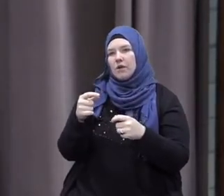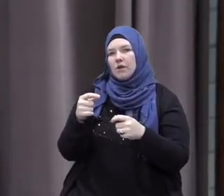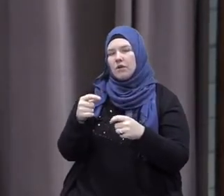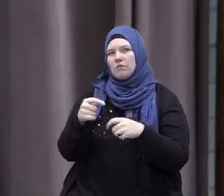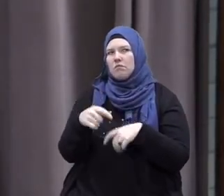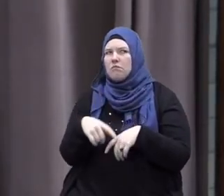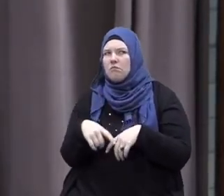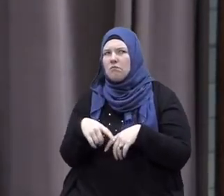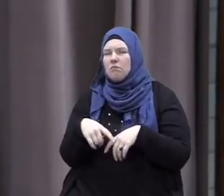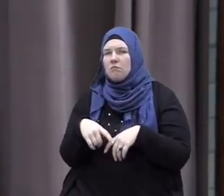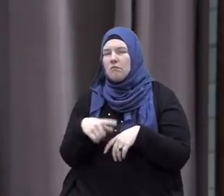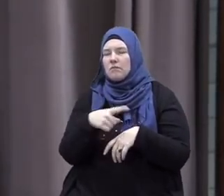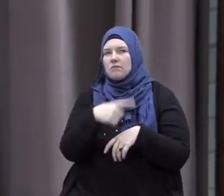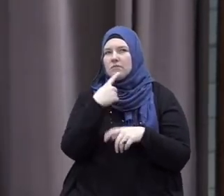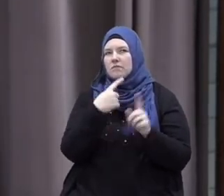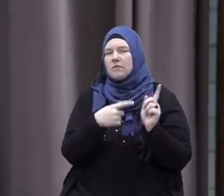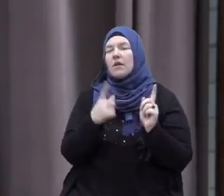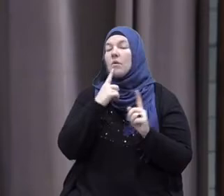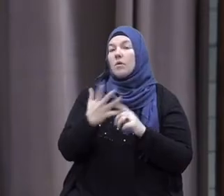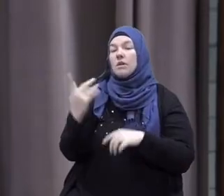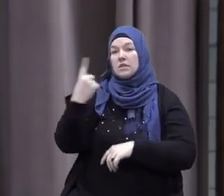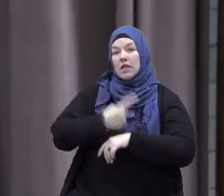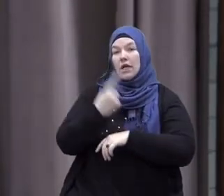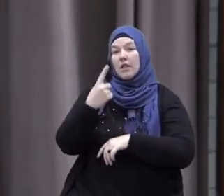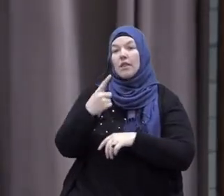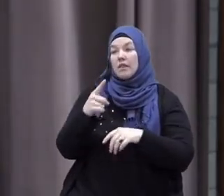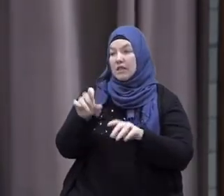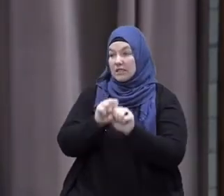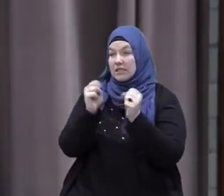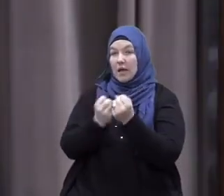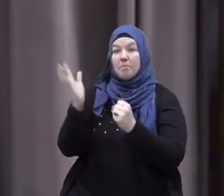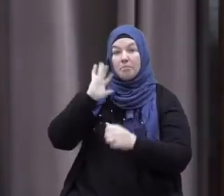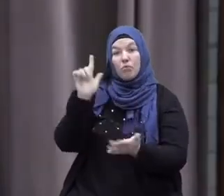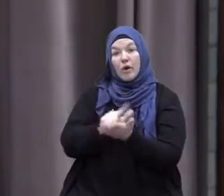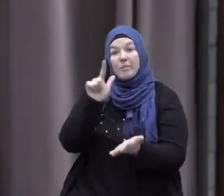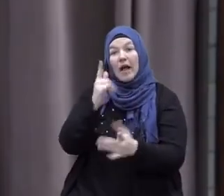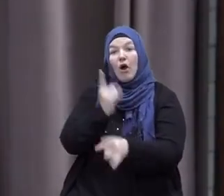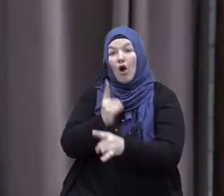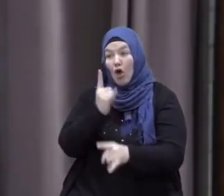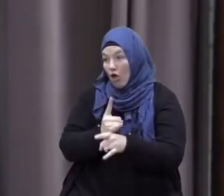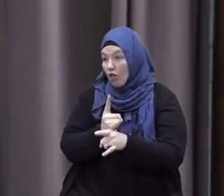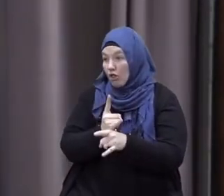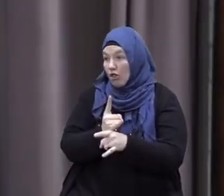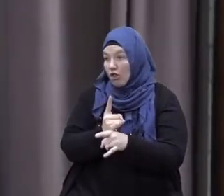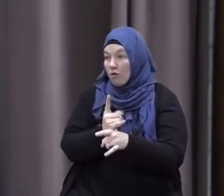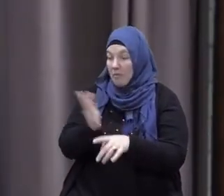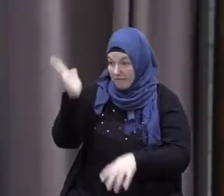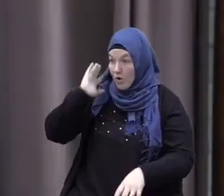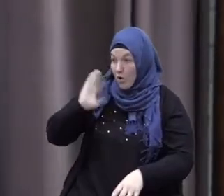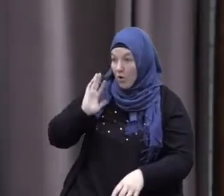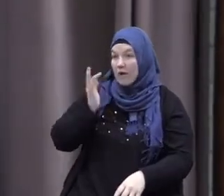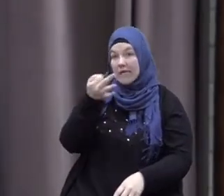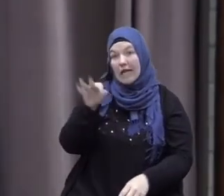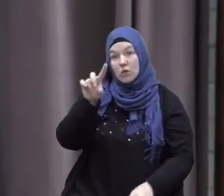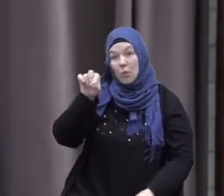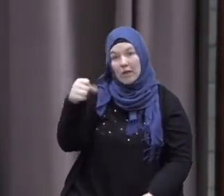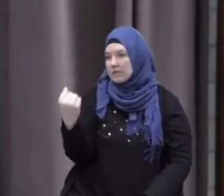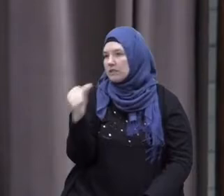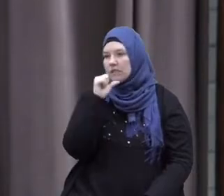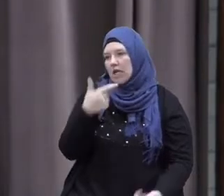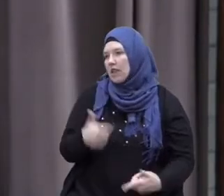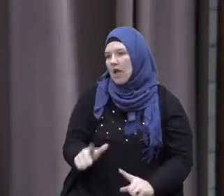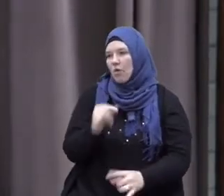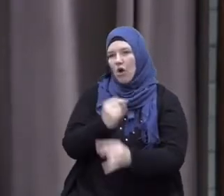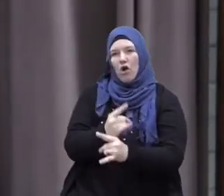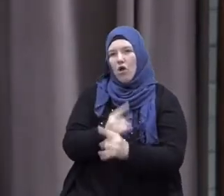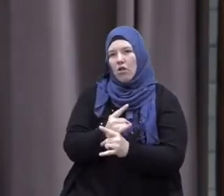banks. This society one day prohibited alcohol because they knew the danger. They only allowed it